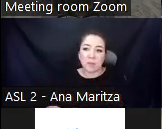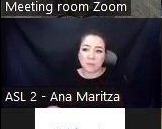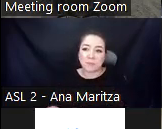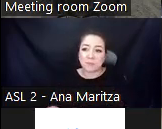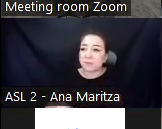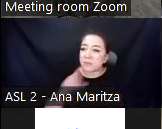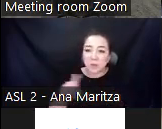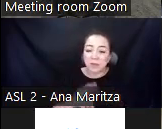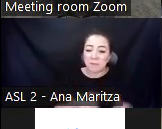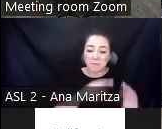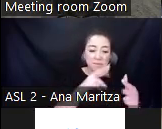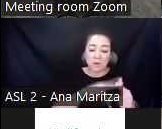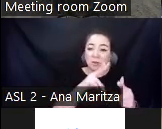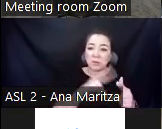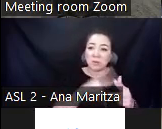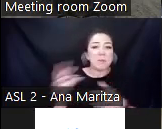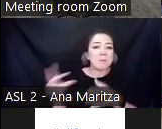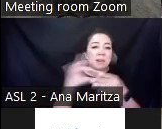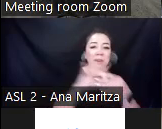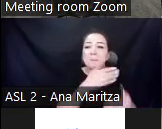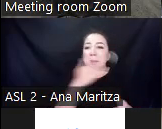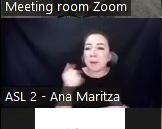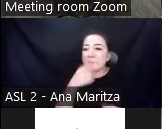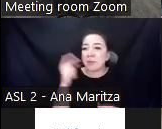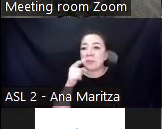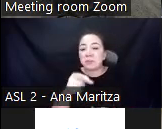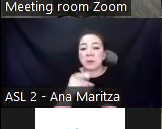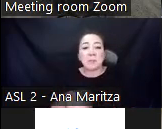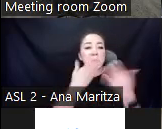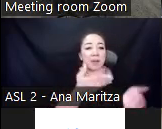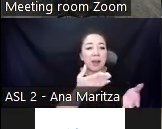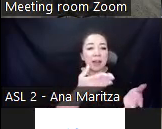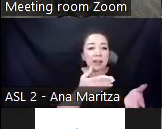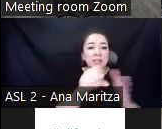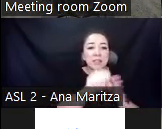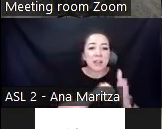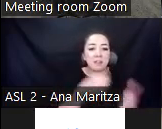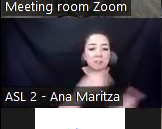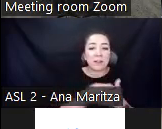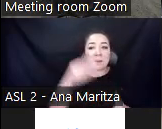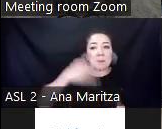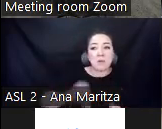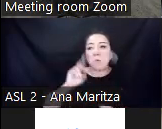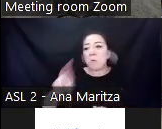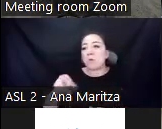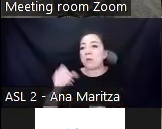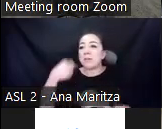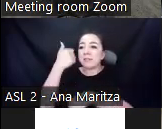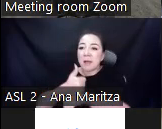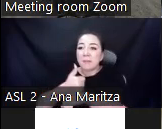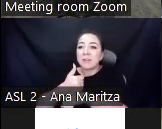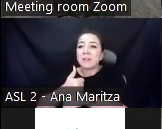And really the first 2 might connect better because you could either provide a state funded benefit or you could establish like